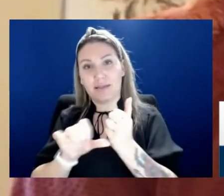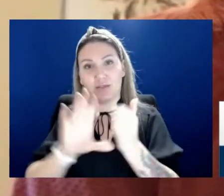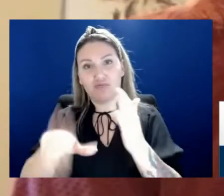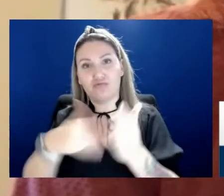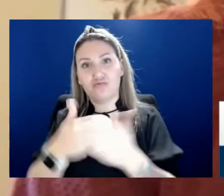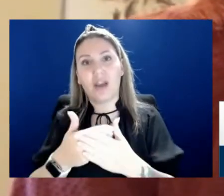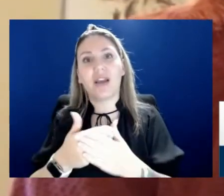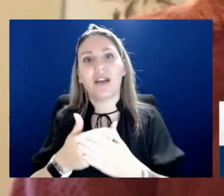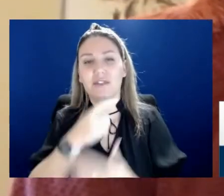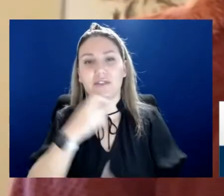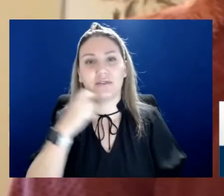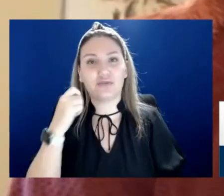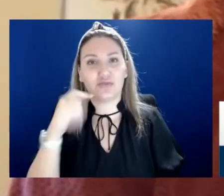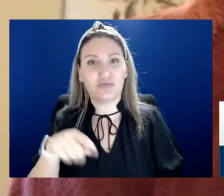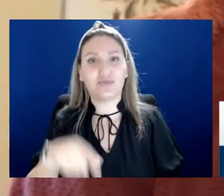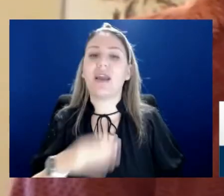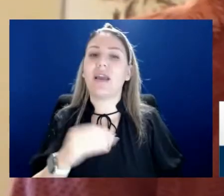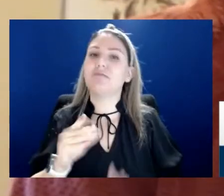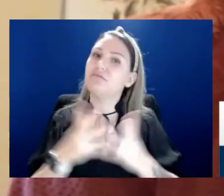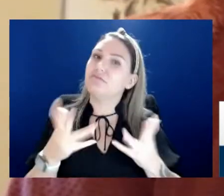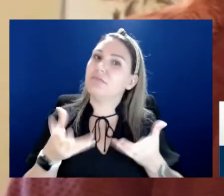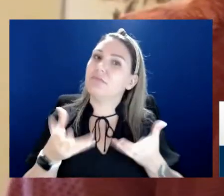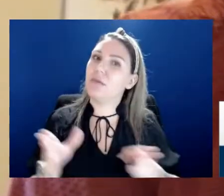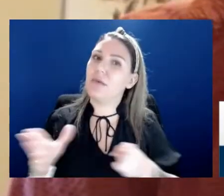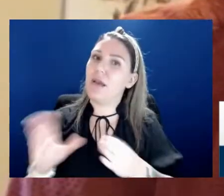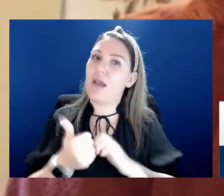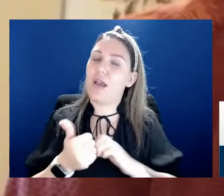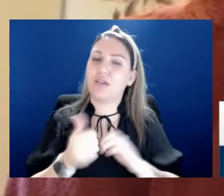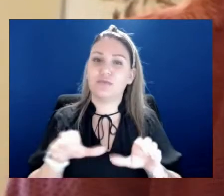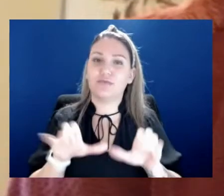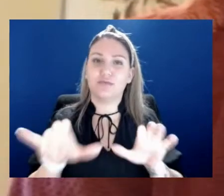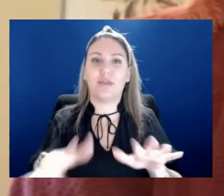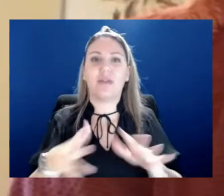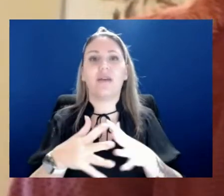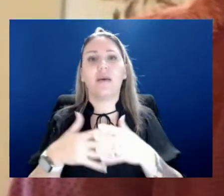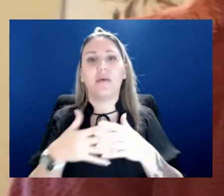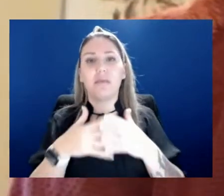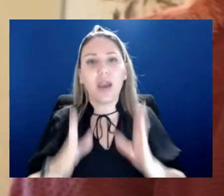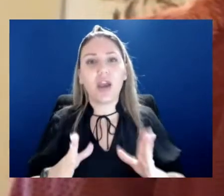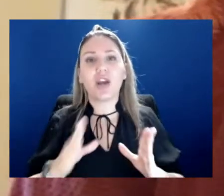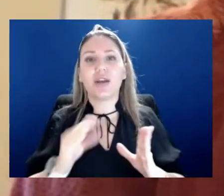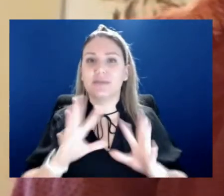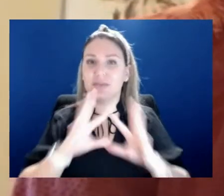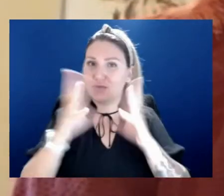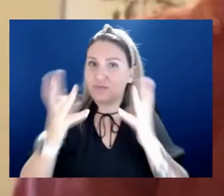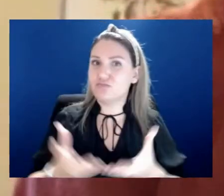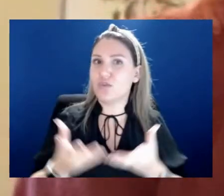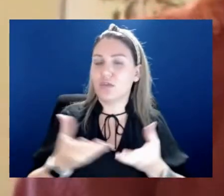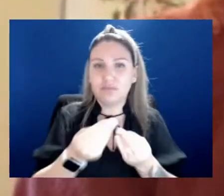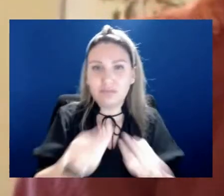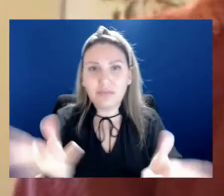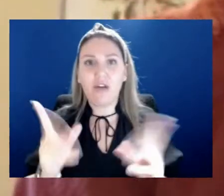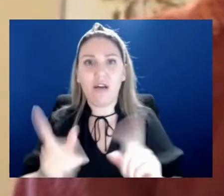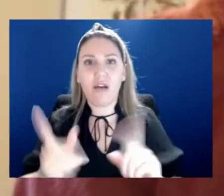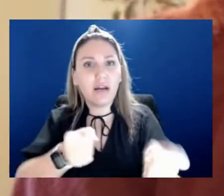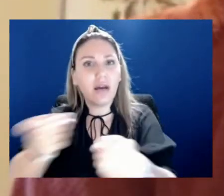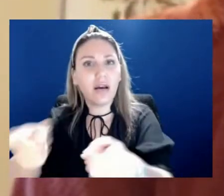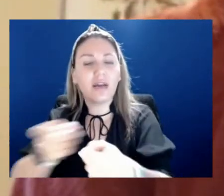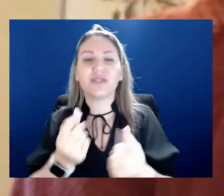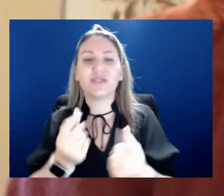Ukraine. And there are many ways to do that. Americans and many other people around the world are giving people and want to do what they can to